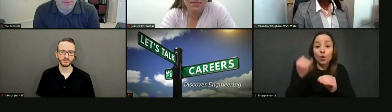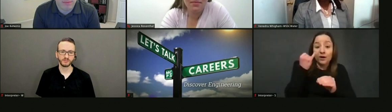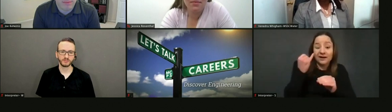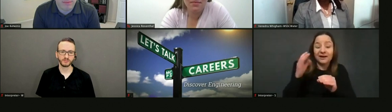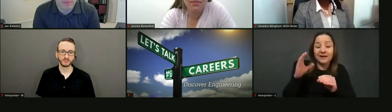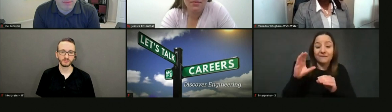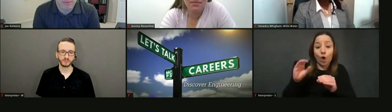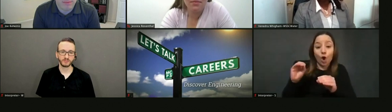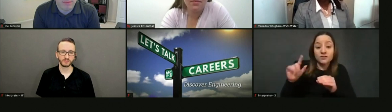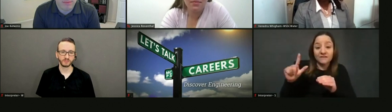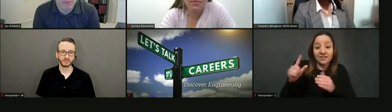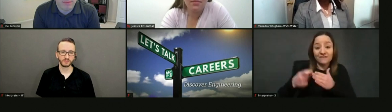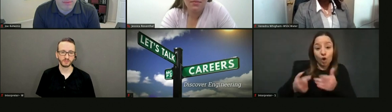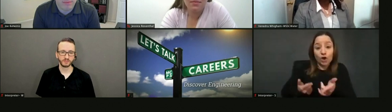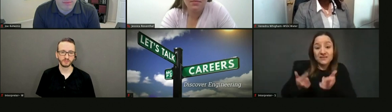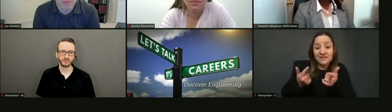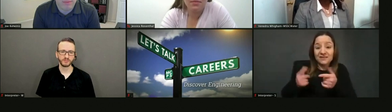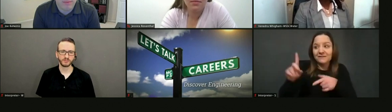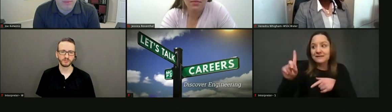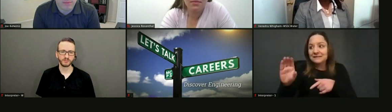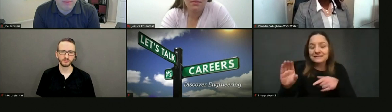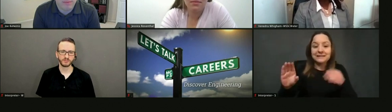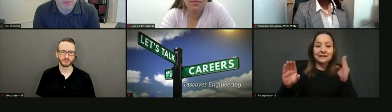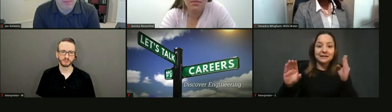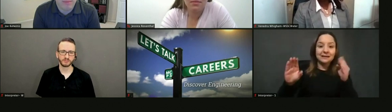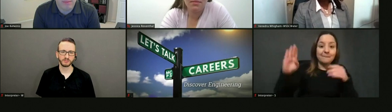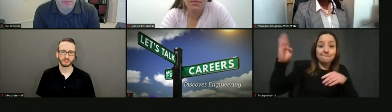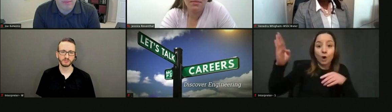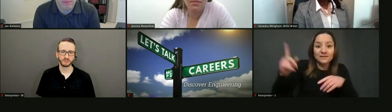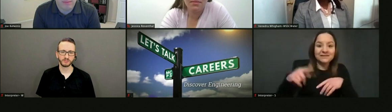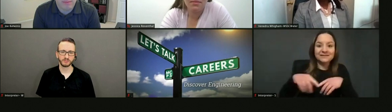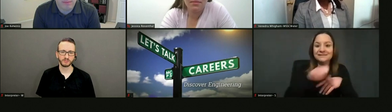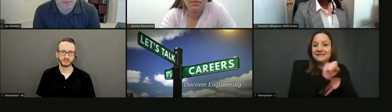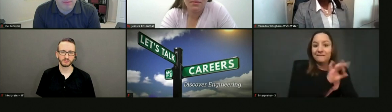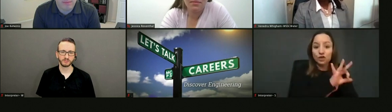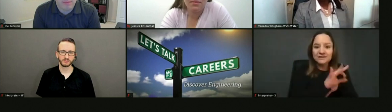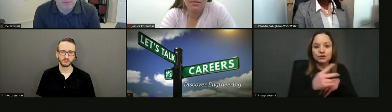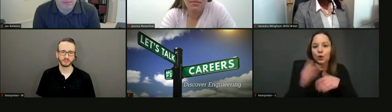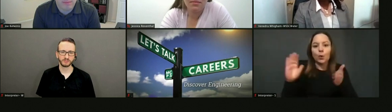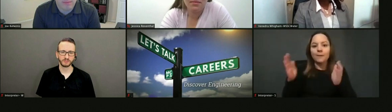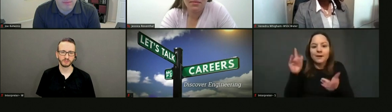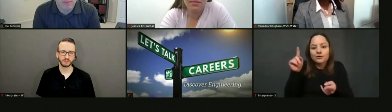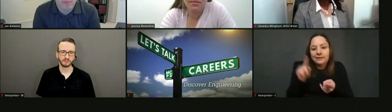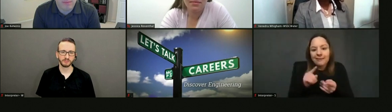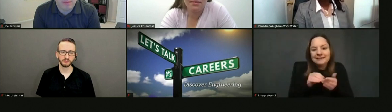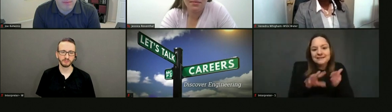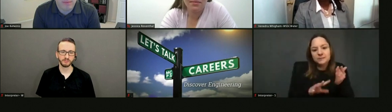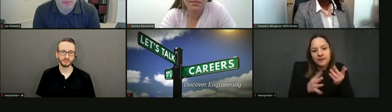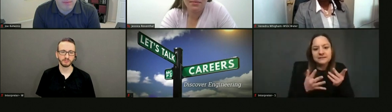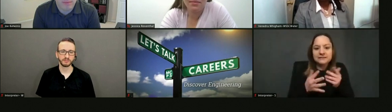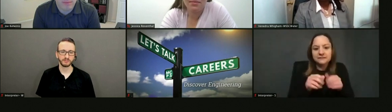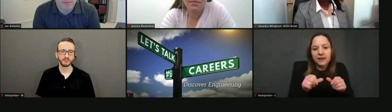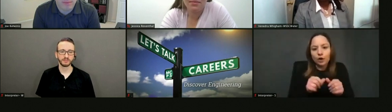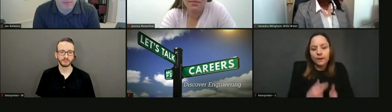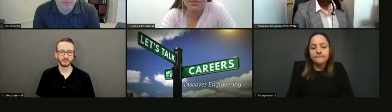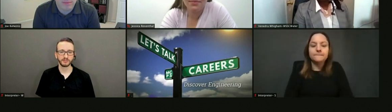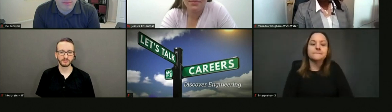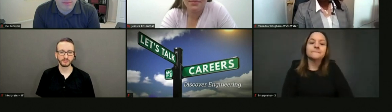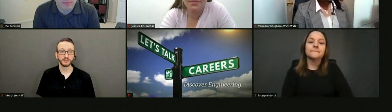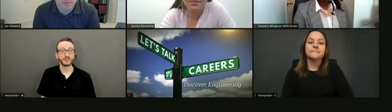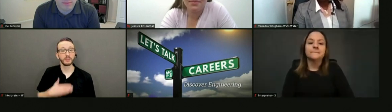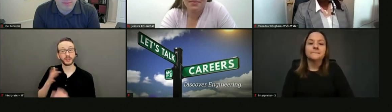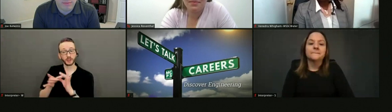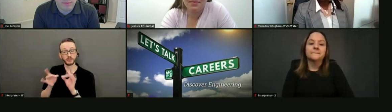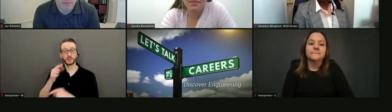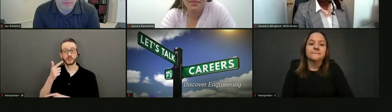DC or Boston or San Francisco is higher than if you go to a less expensive area. I'm glad you mentioned Glassdoor. I know